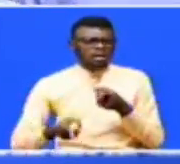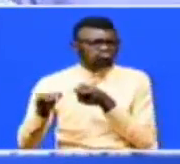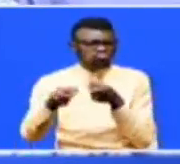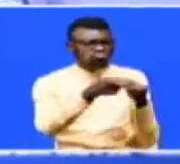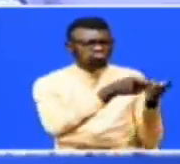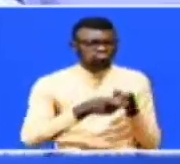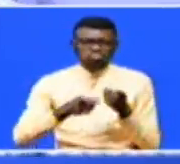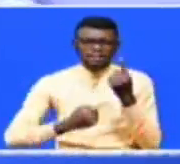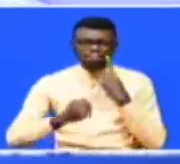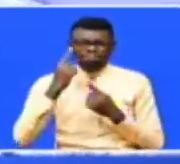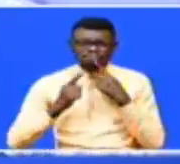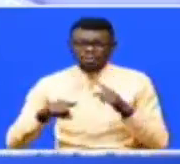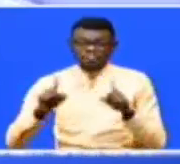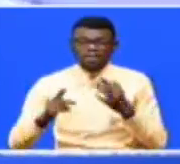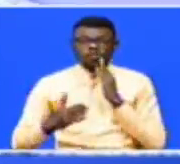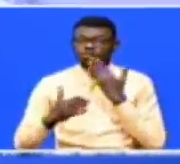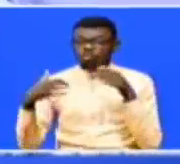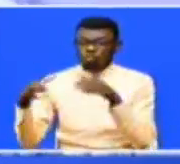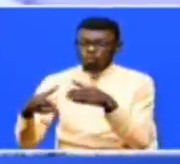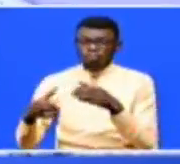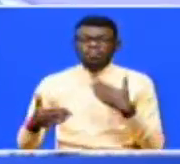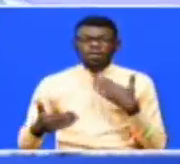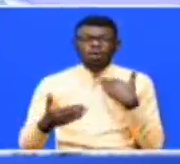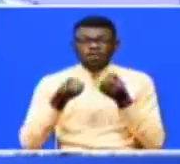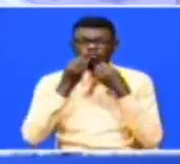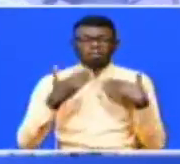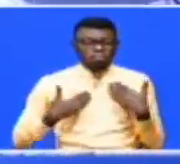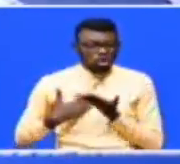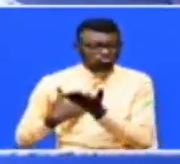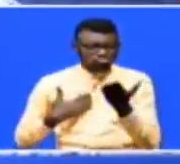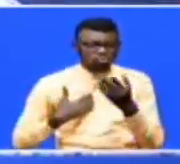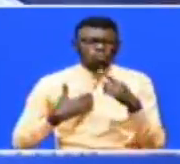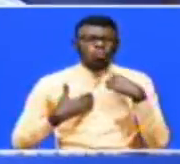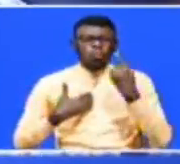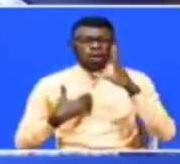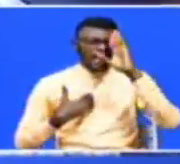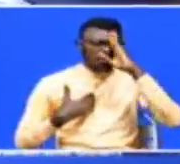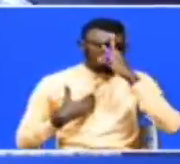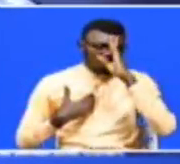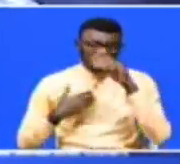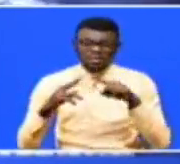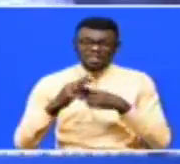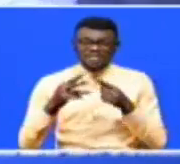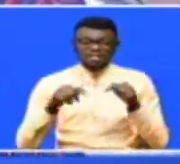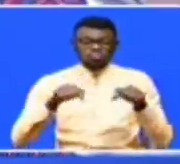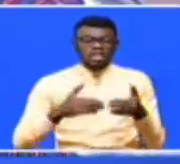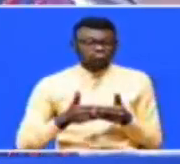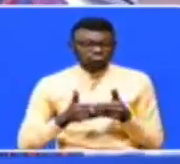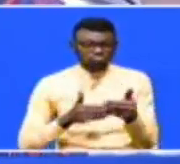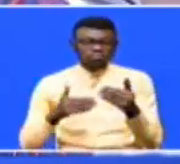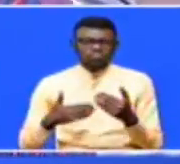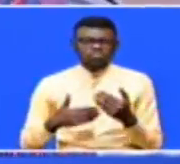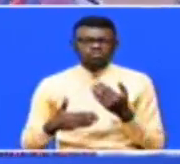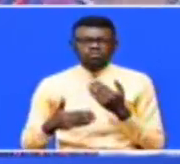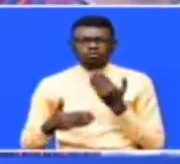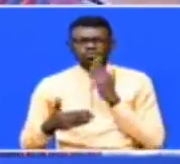Nation, I want to tell the doubting Thomases, from today henceforth, Mulembe Nation will never be taken for granted. For the last